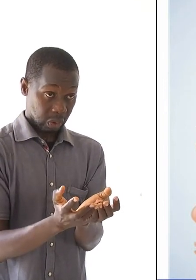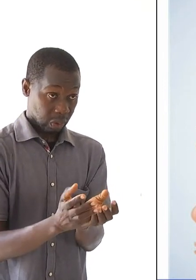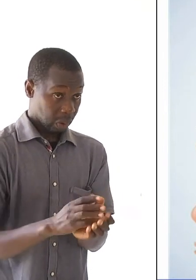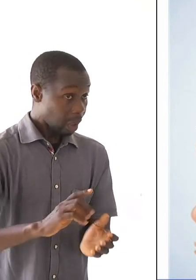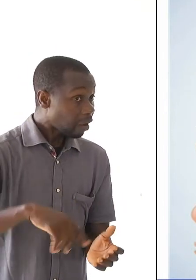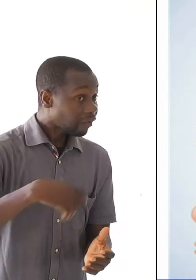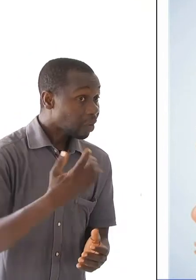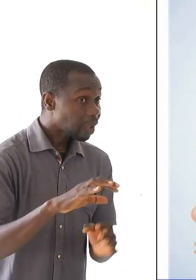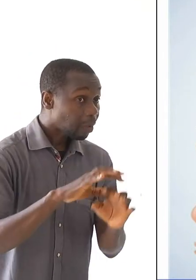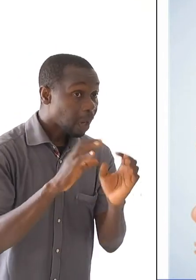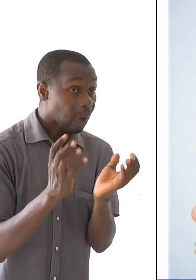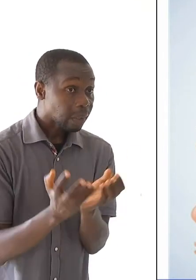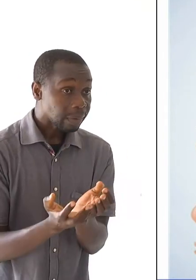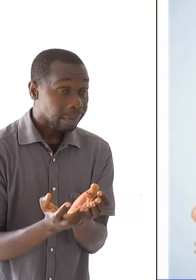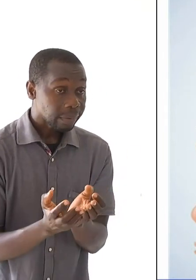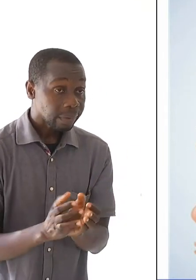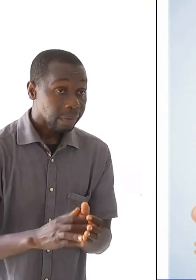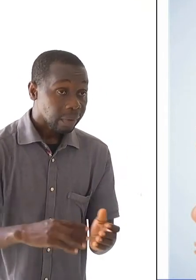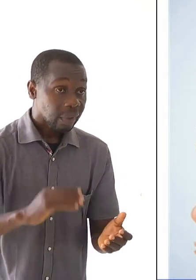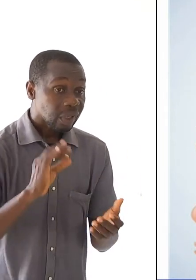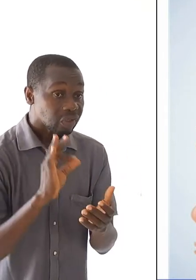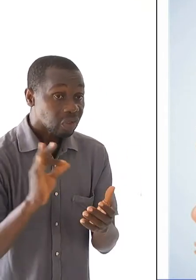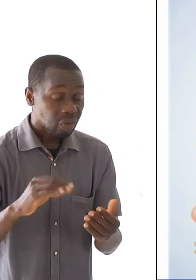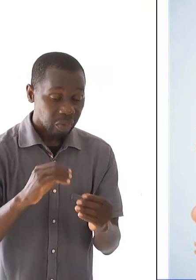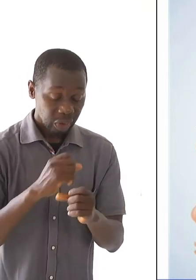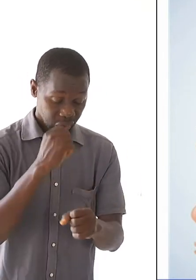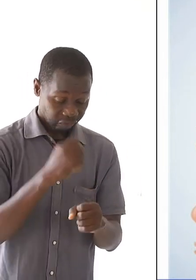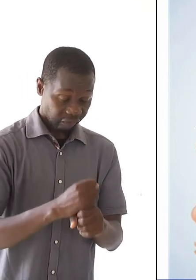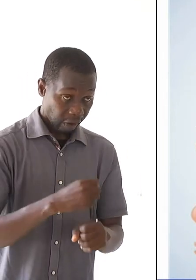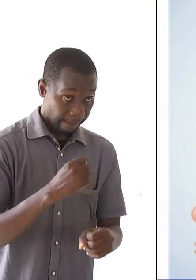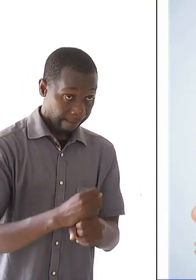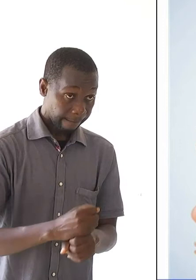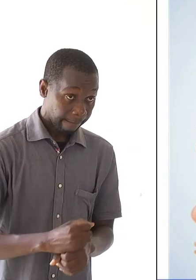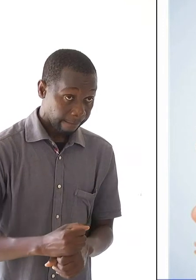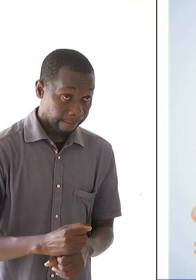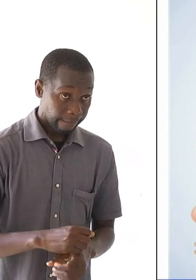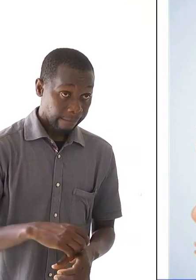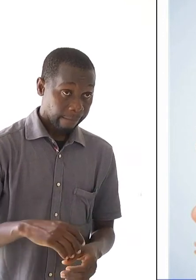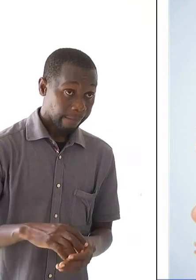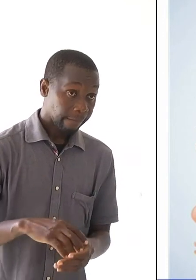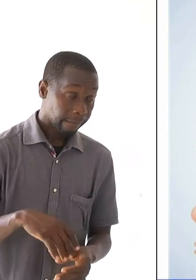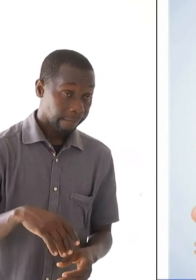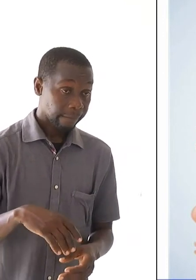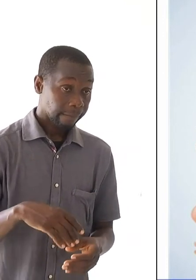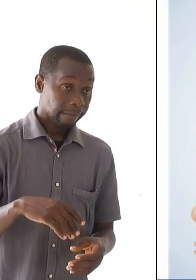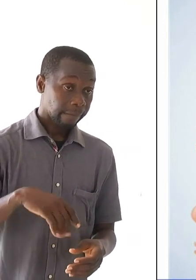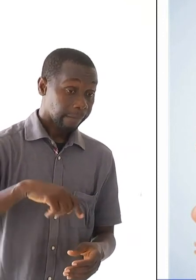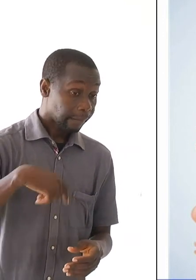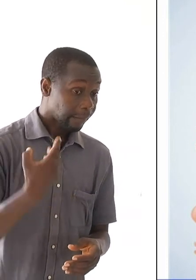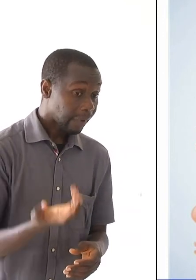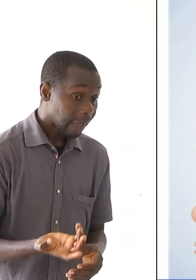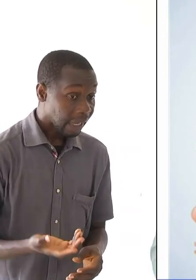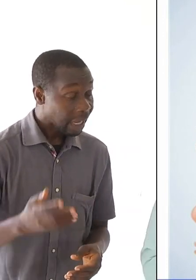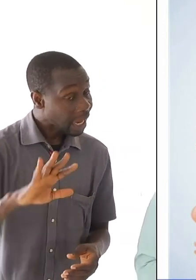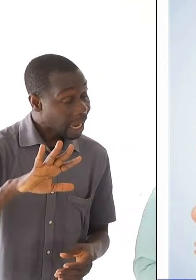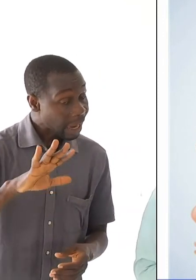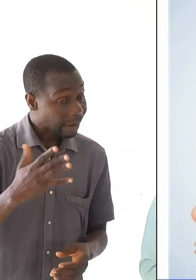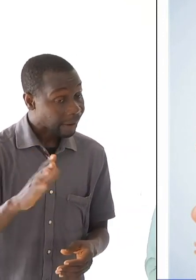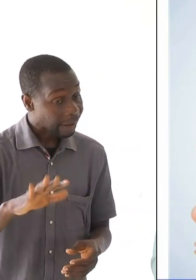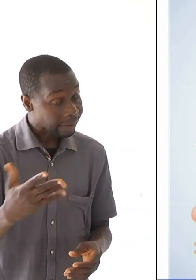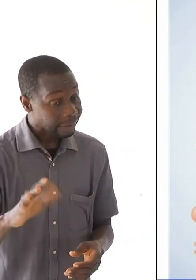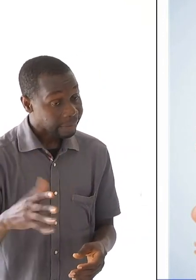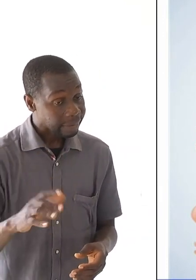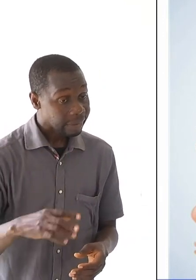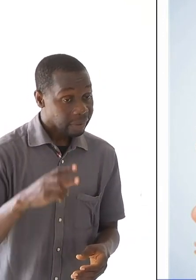From the ball, tissues begin to form, and by something around